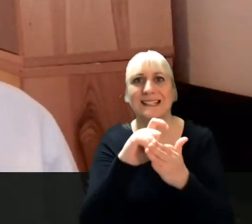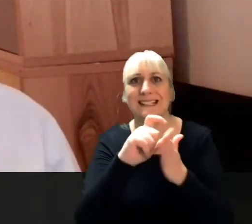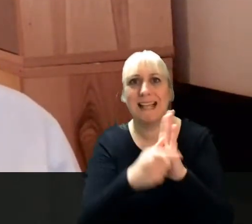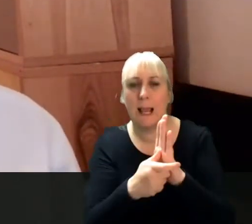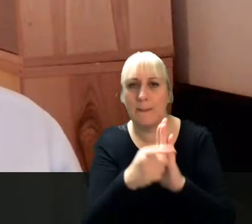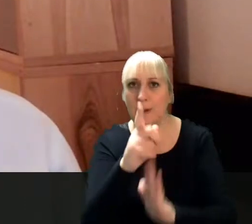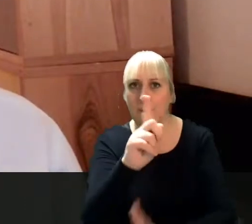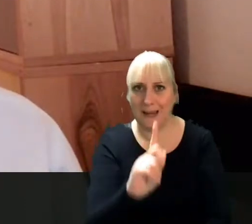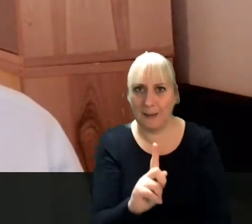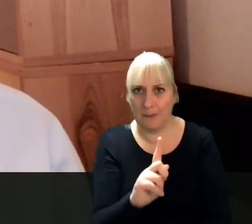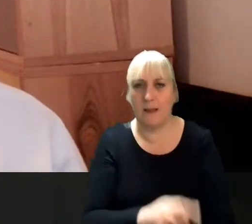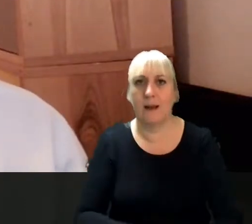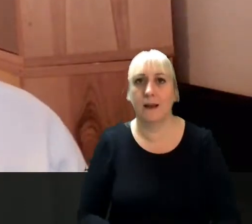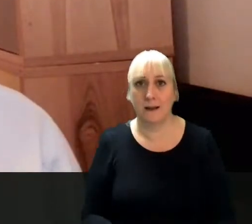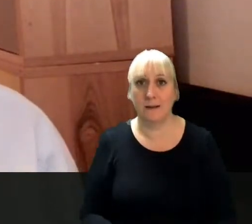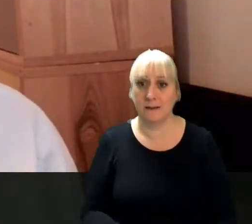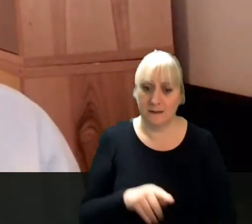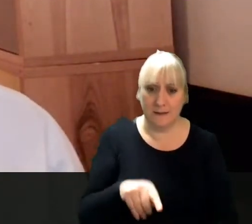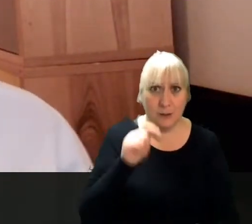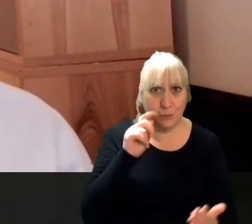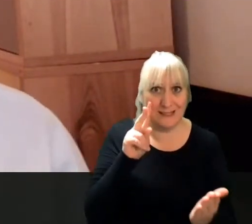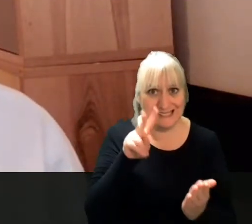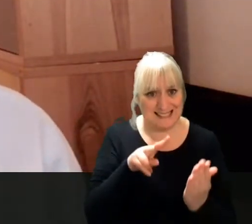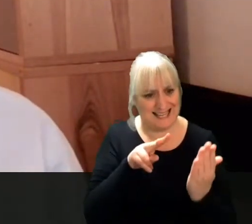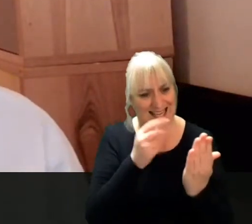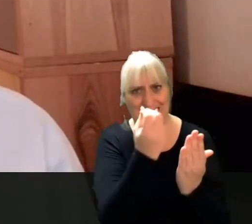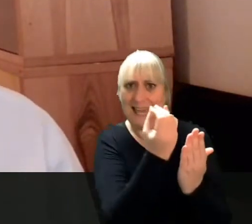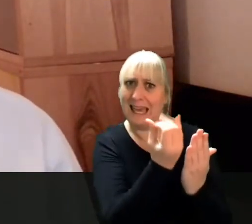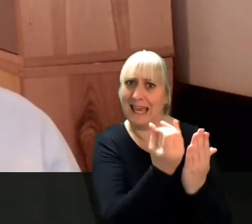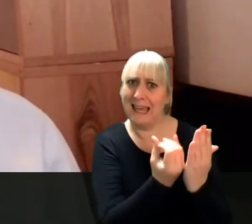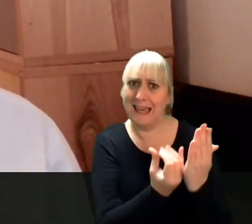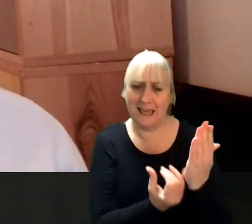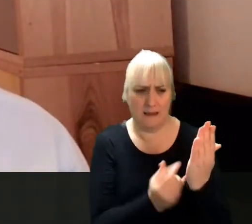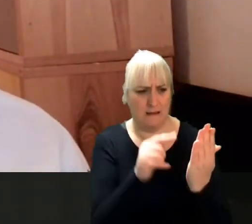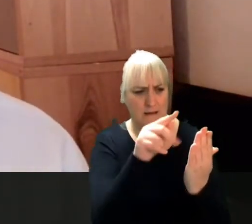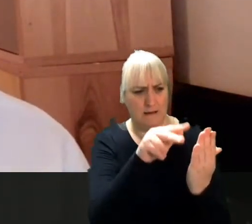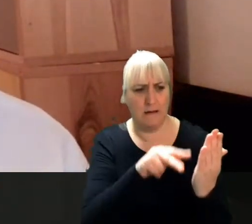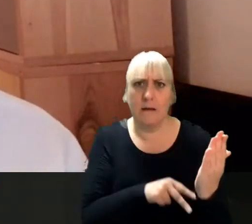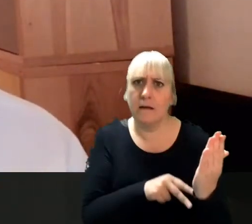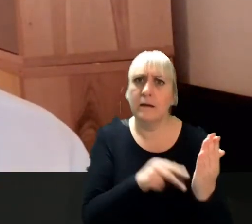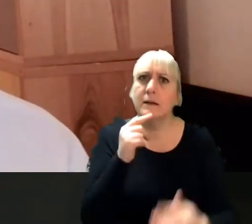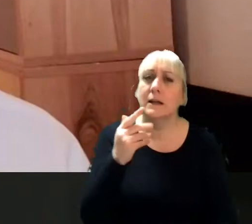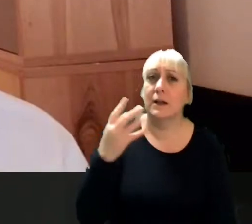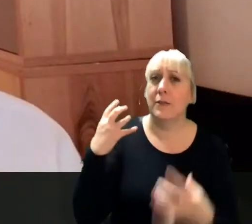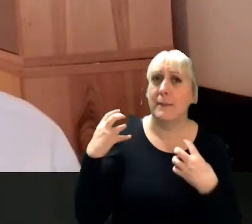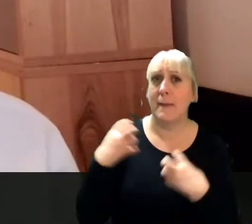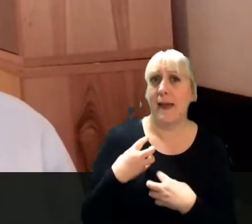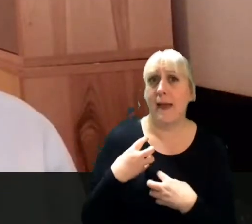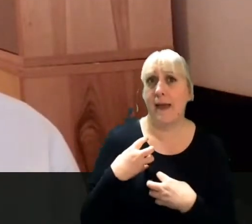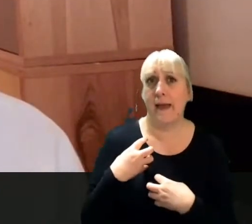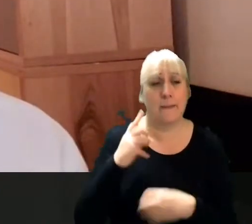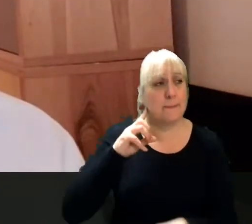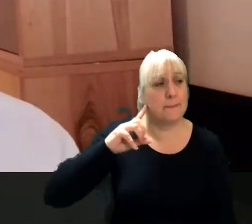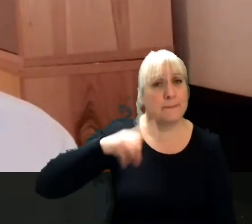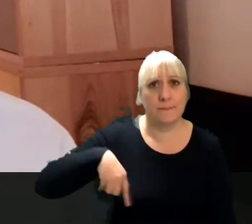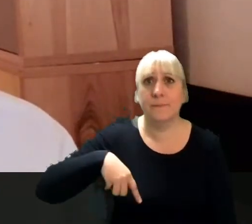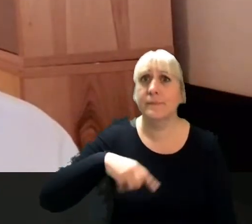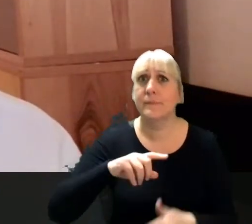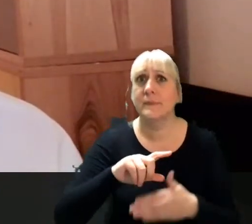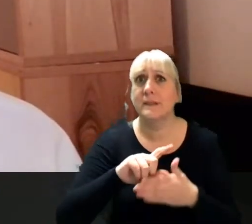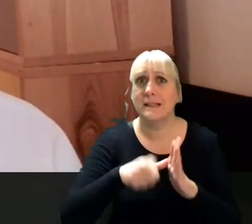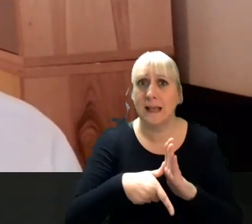see an exchange there which shows how much the Mayor has got a blind spot when it comes to